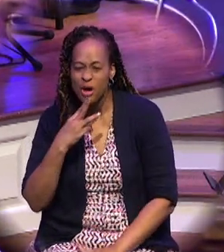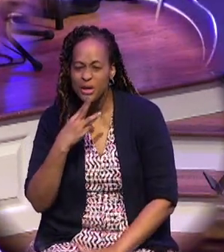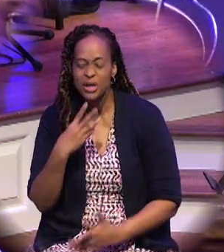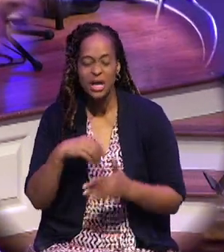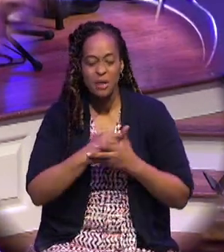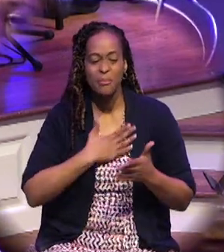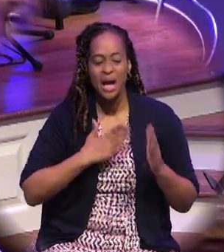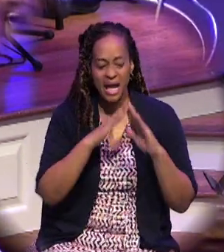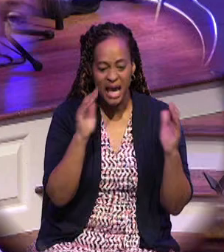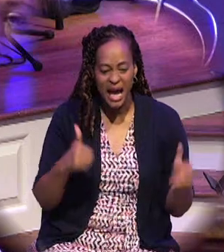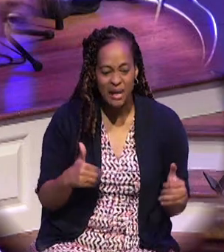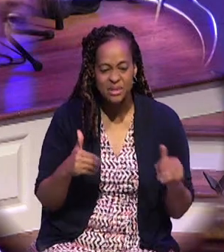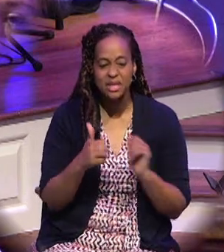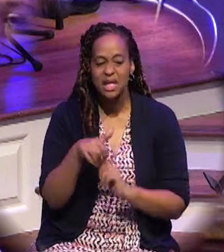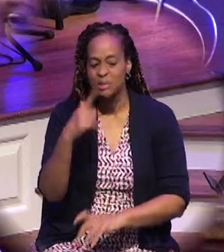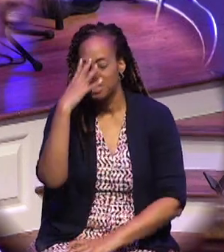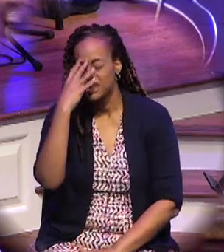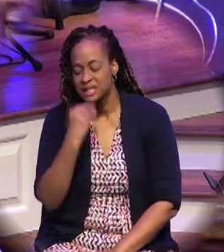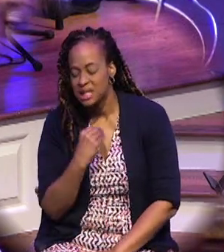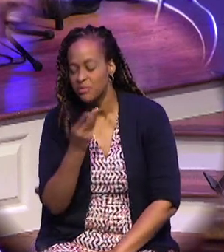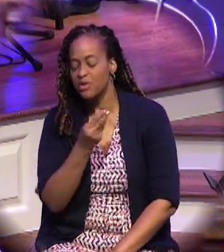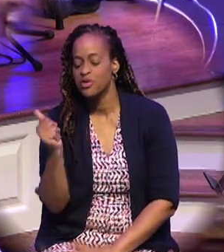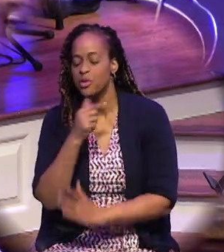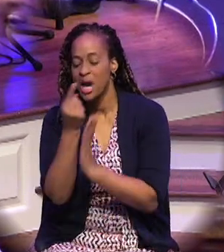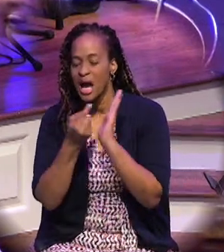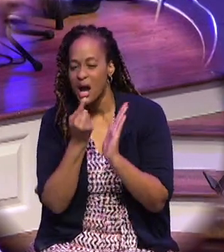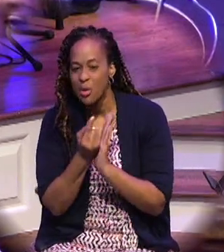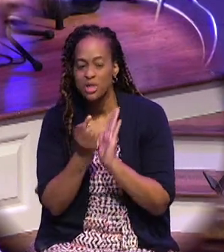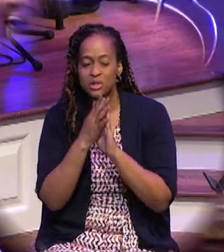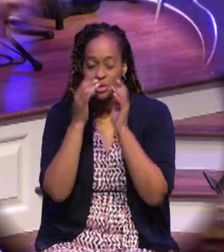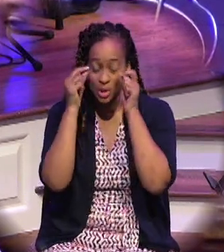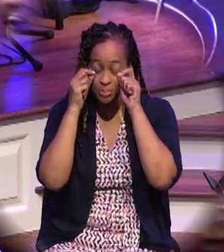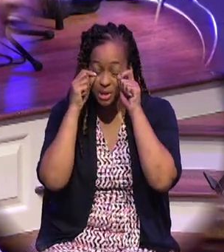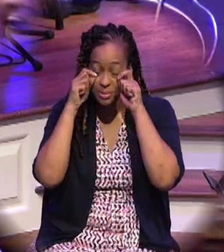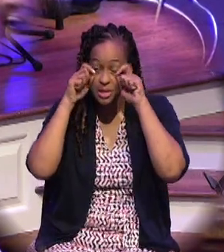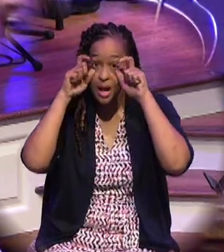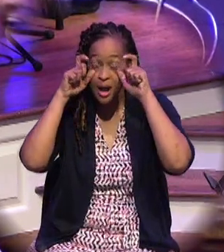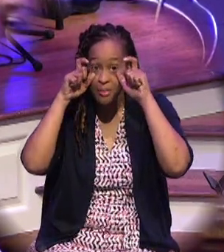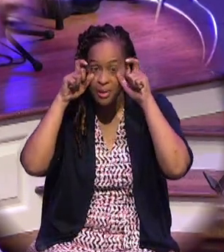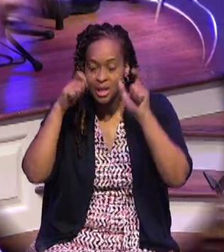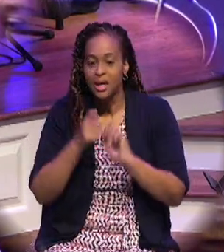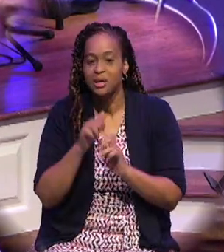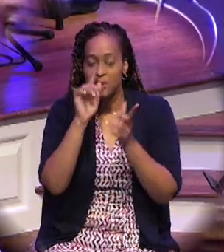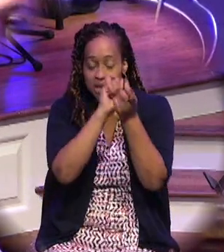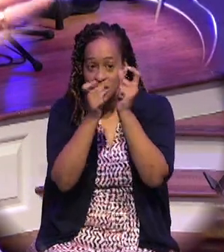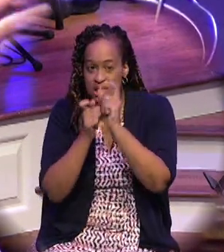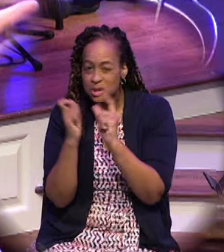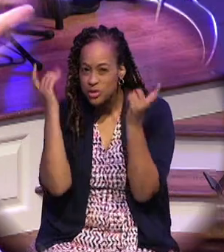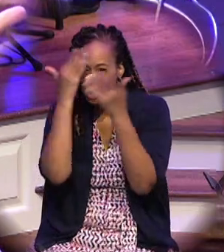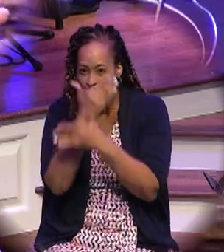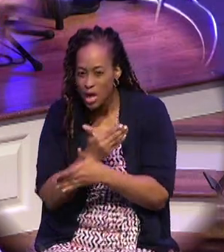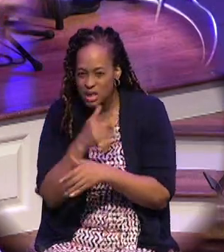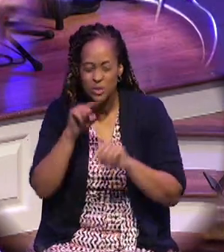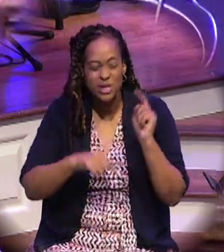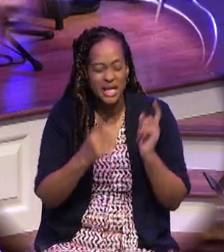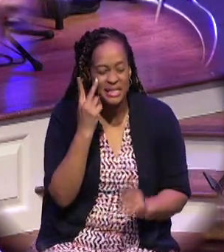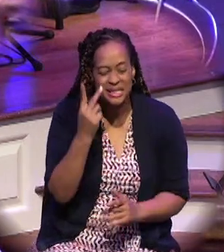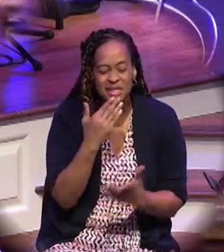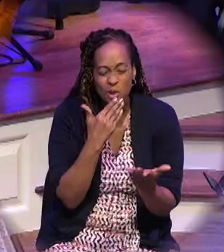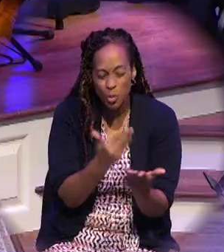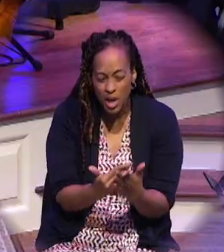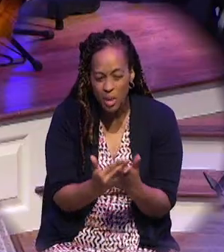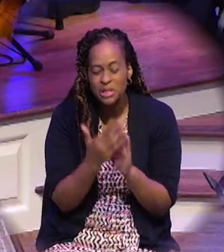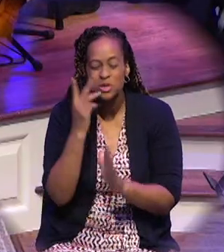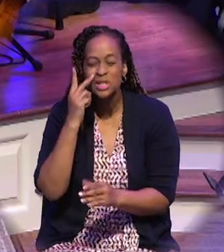my house this works. You know, you've been asleep for a few hours, so your pupils are wide open. You are adjusted to the darkness. You can't see well, but you can